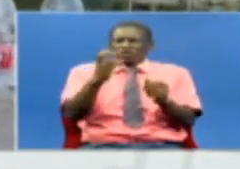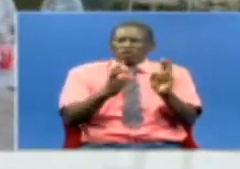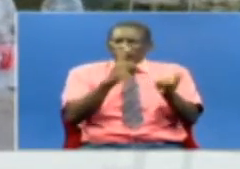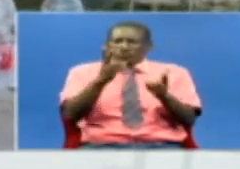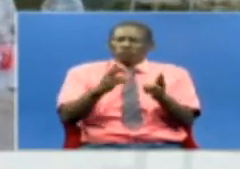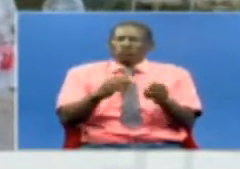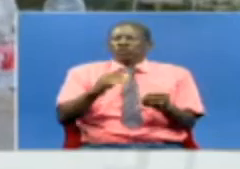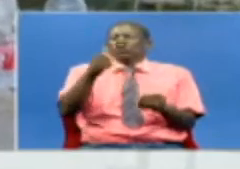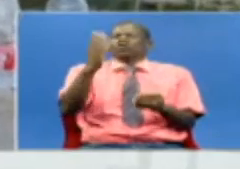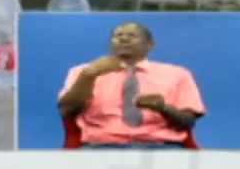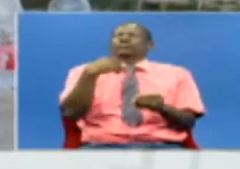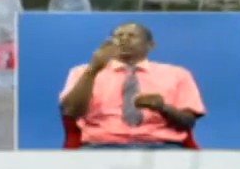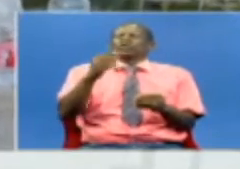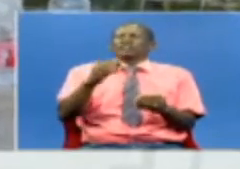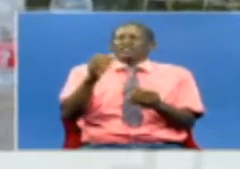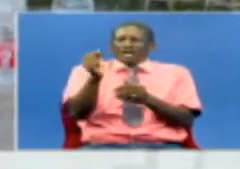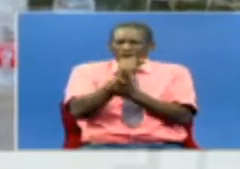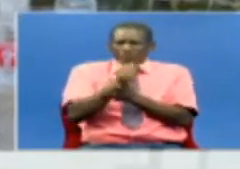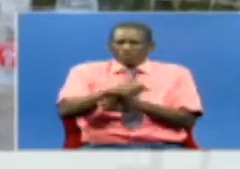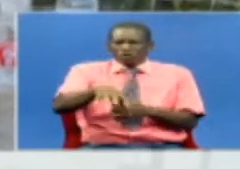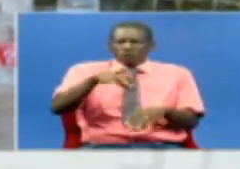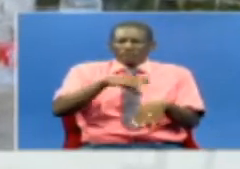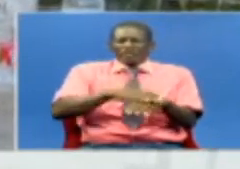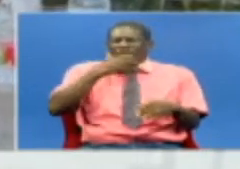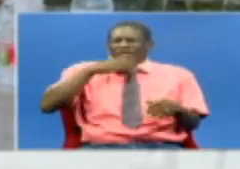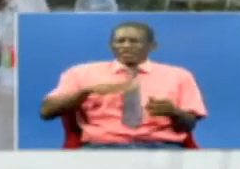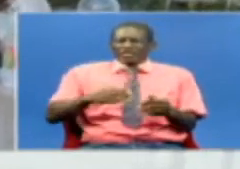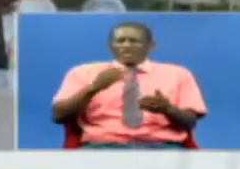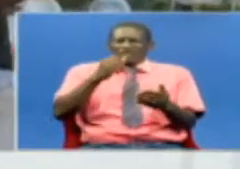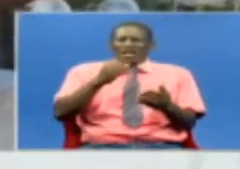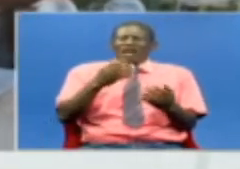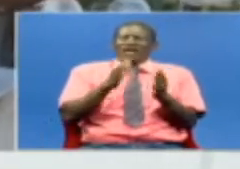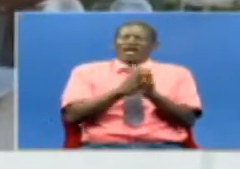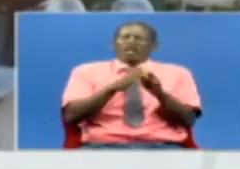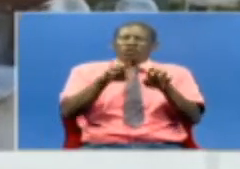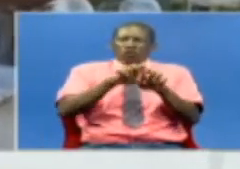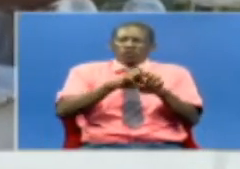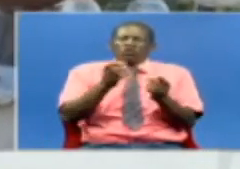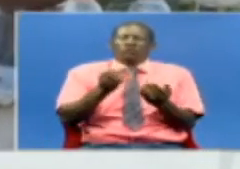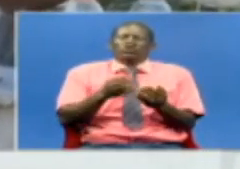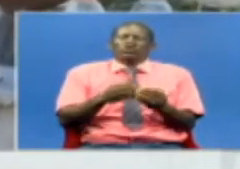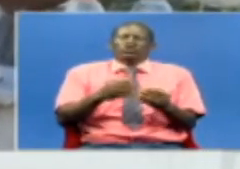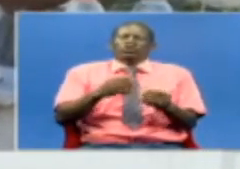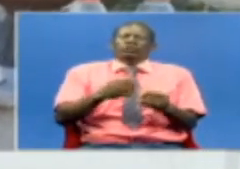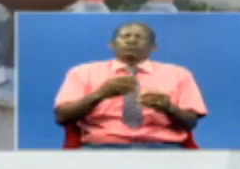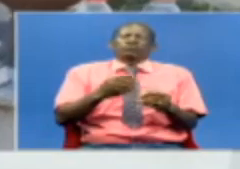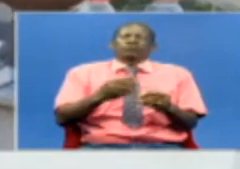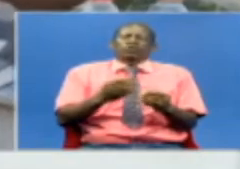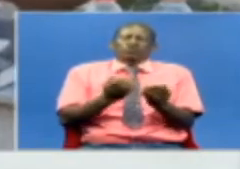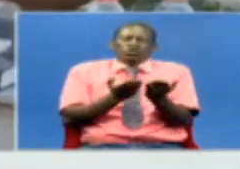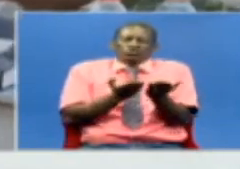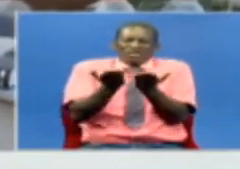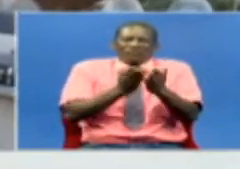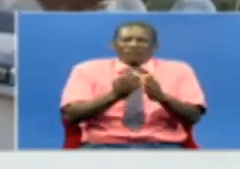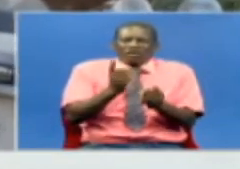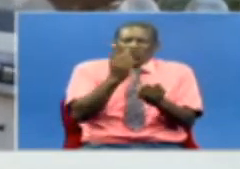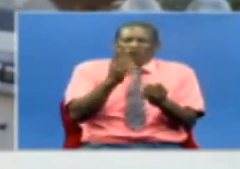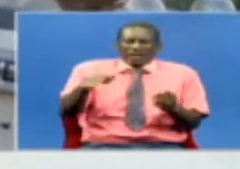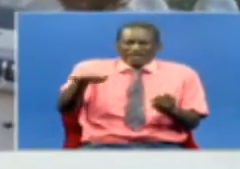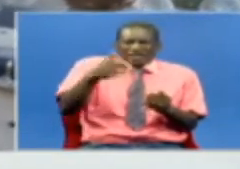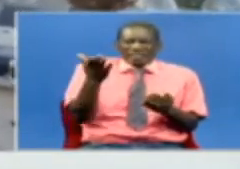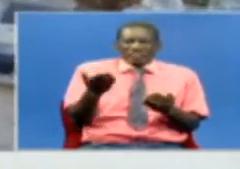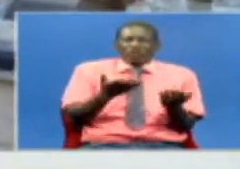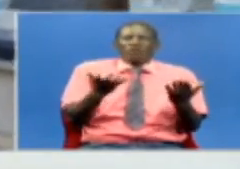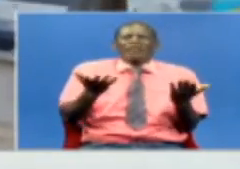to take his son Isaac and sacrifice him upon one of the hills in the land of Moriah. Where is that place? Here.